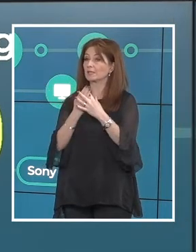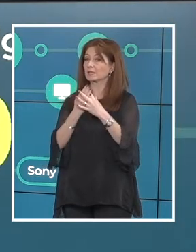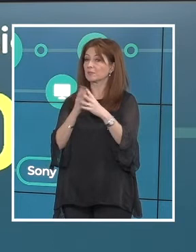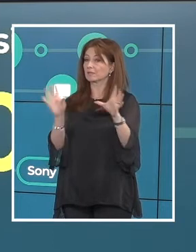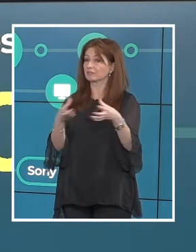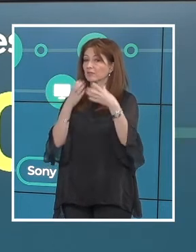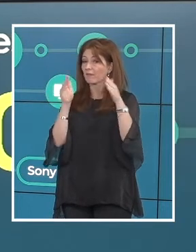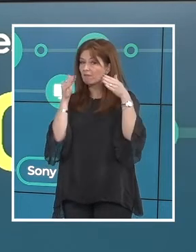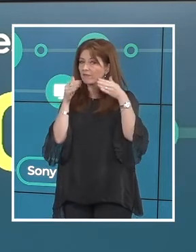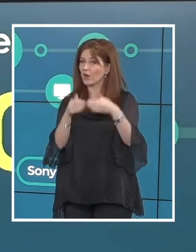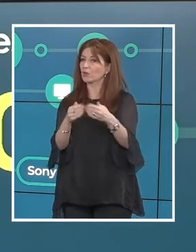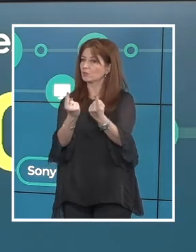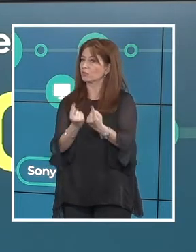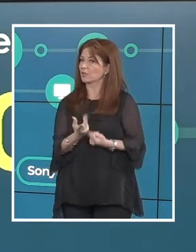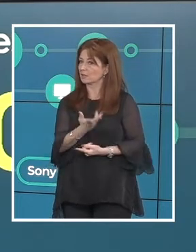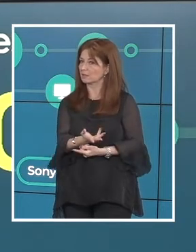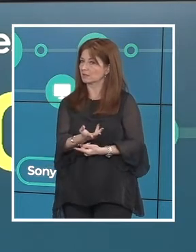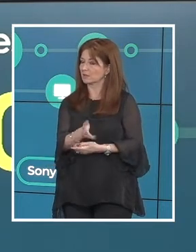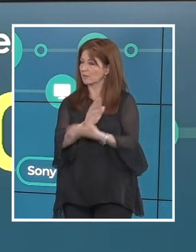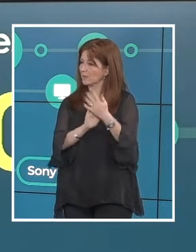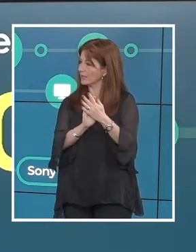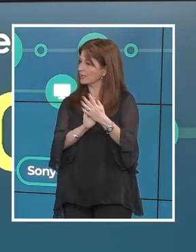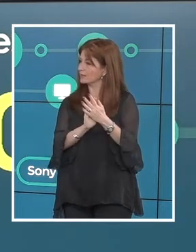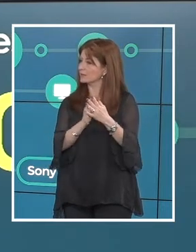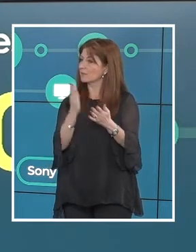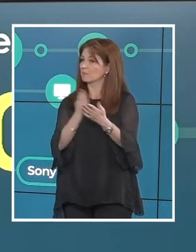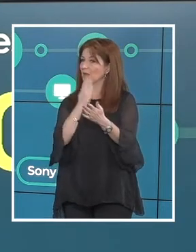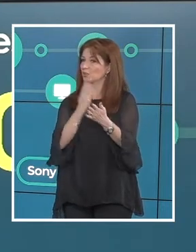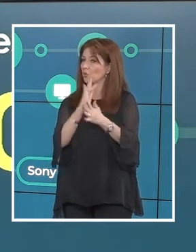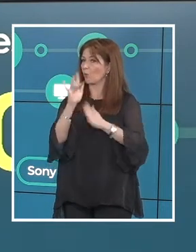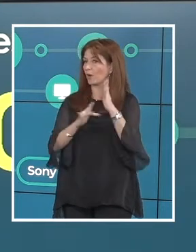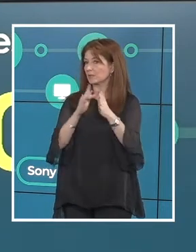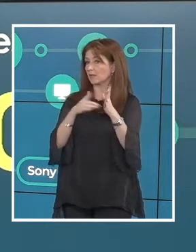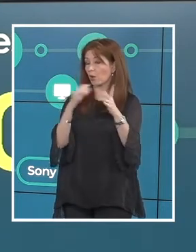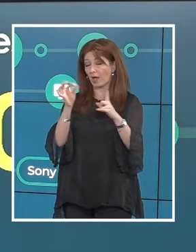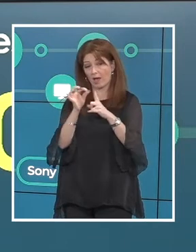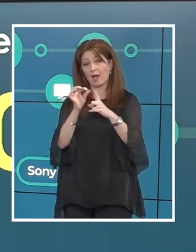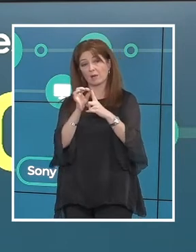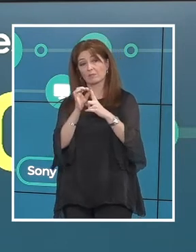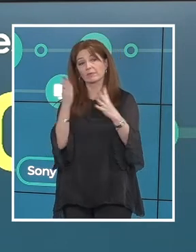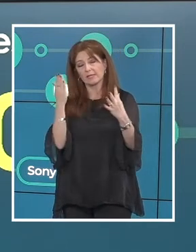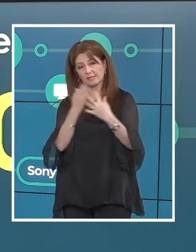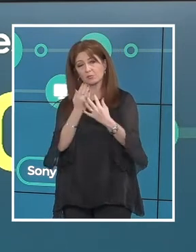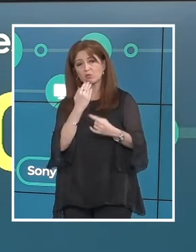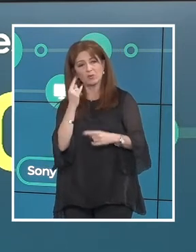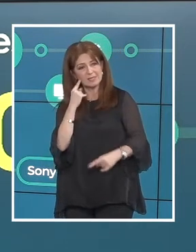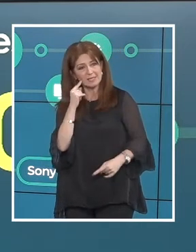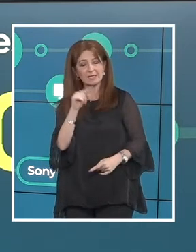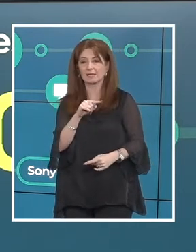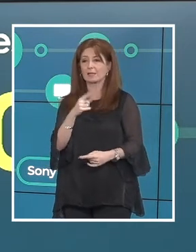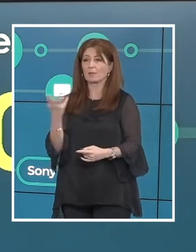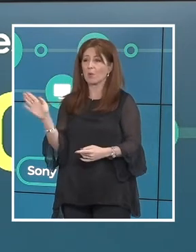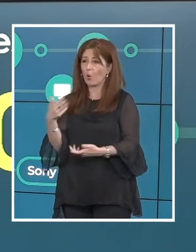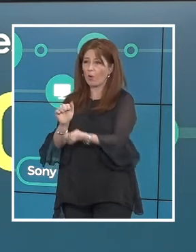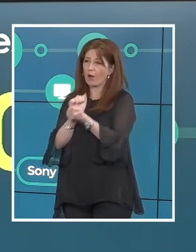so our digital accessibility. So making sure that our websites and apps are accessible to people with disabilities. All of our hiring inclusive